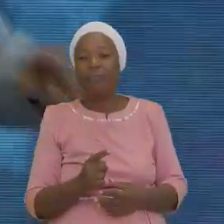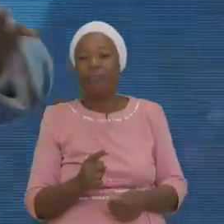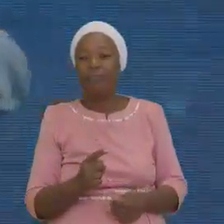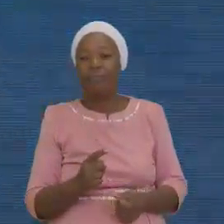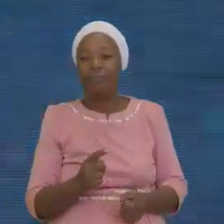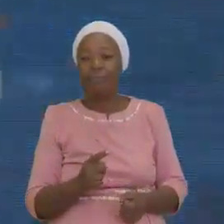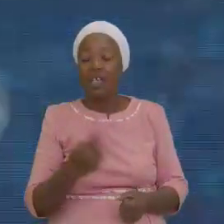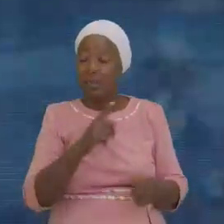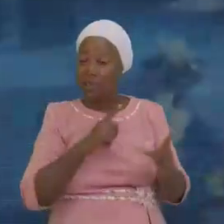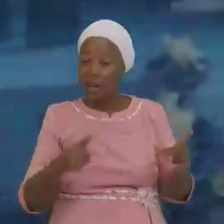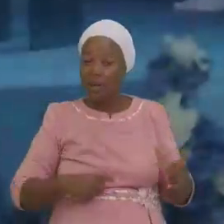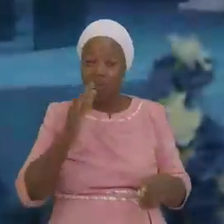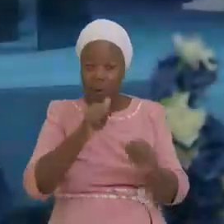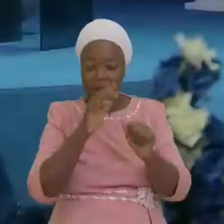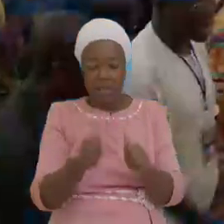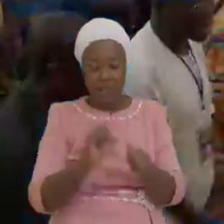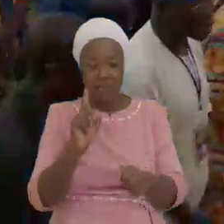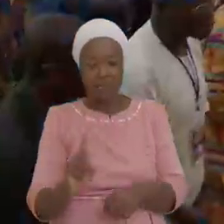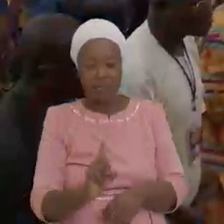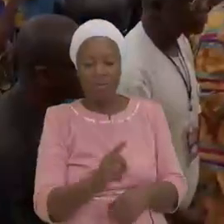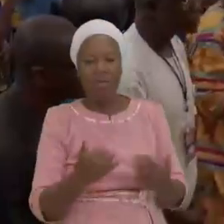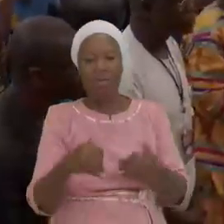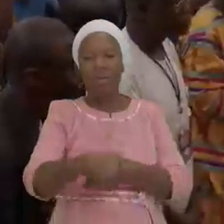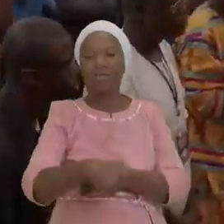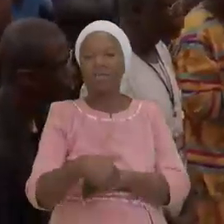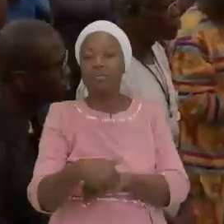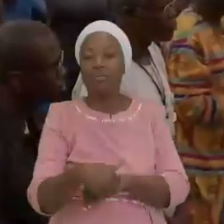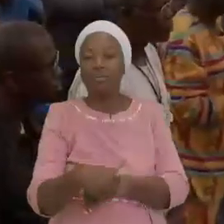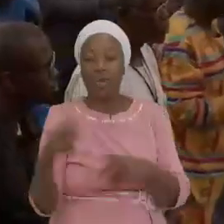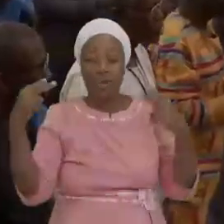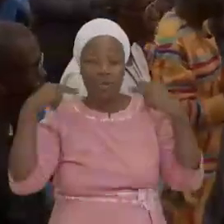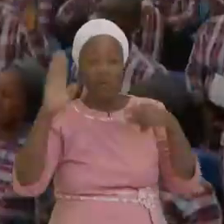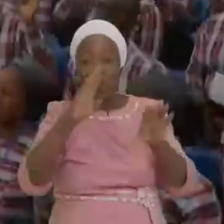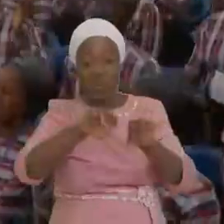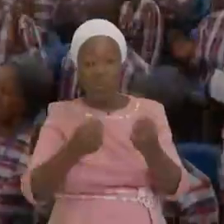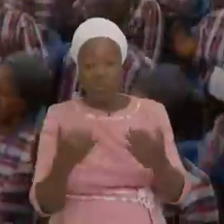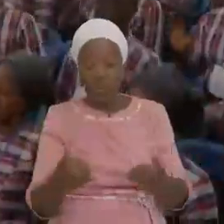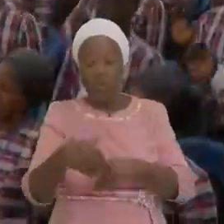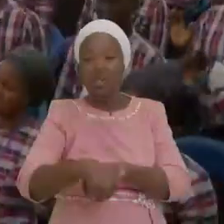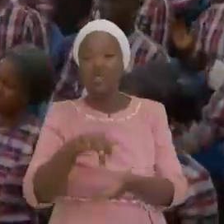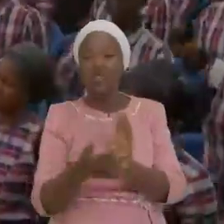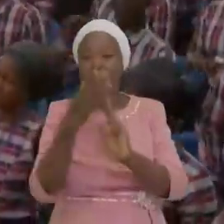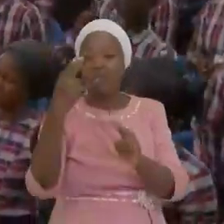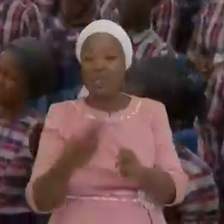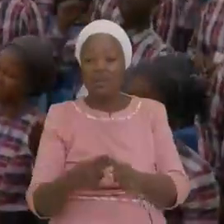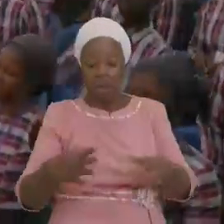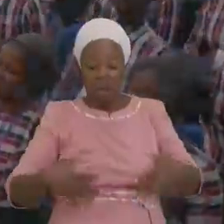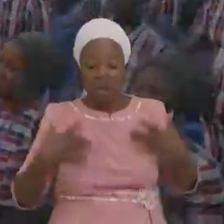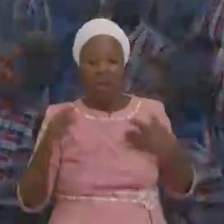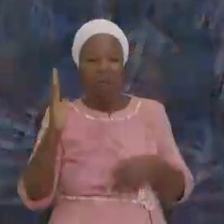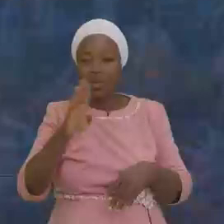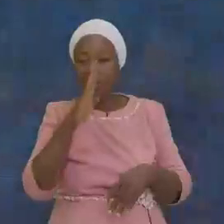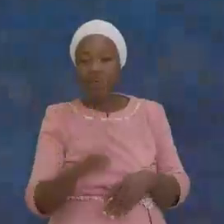The Lord will bless everyone tonight. Yokes will be broken tonight. Lives will be